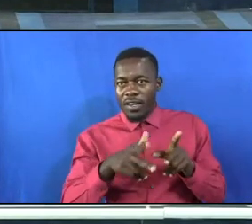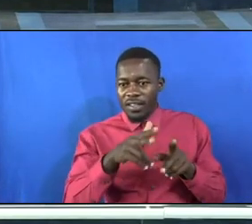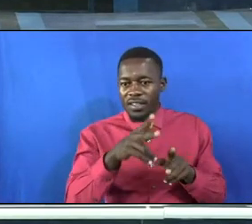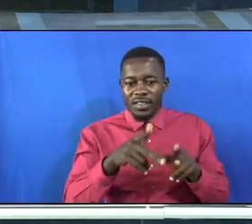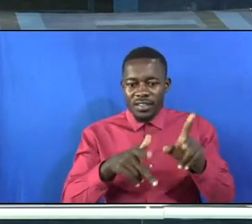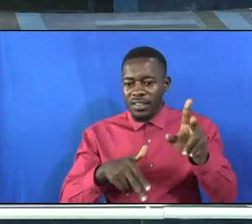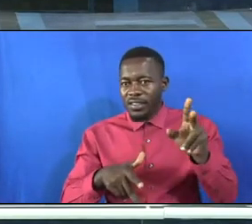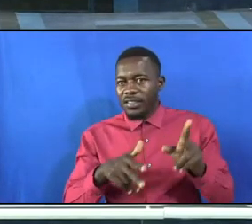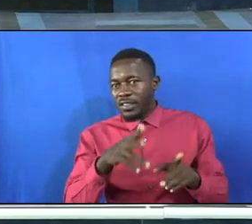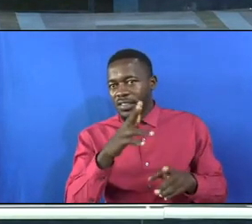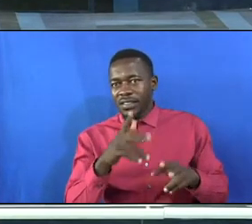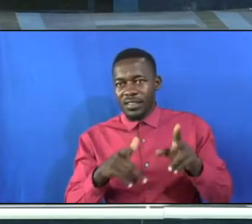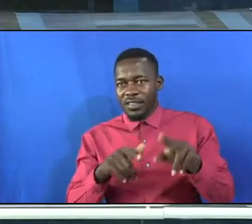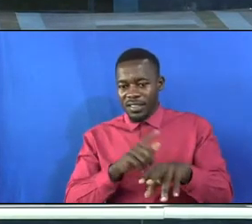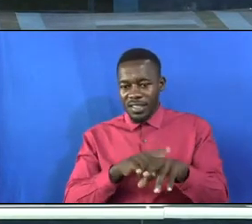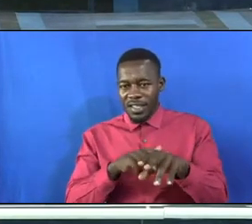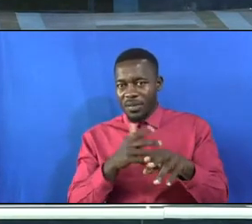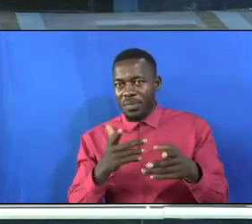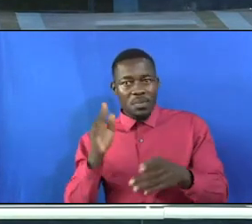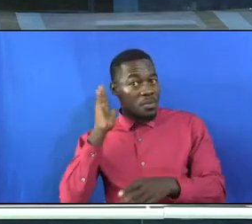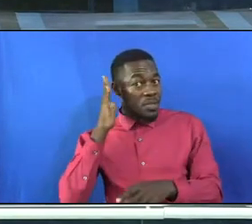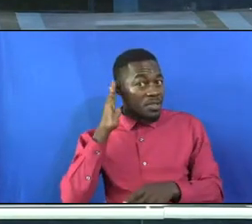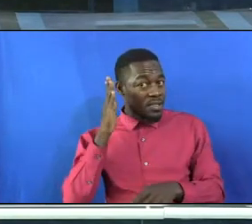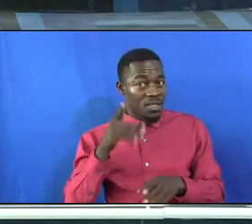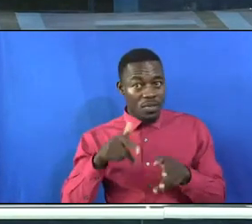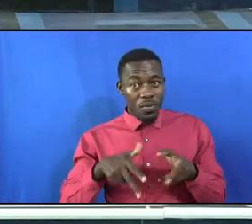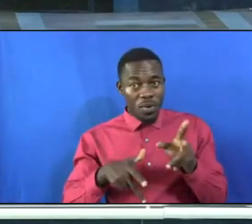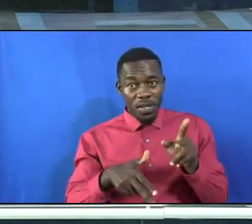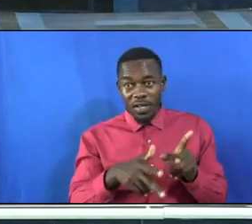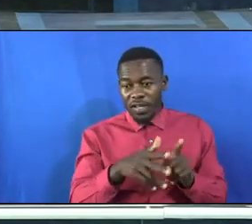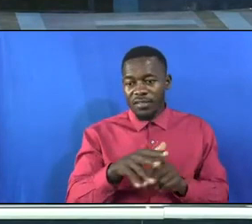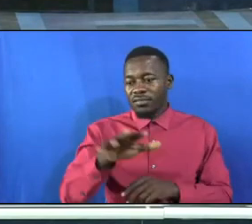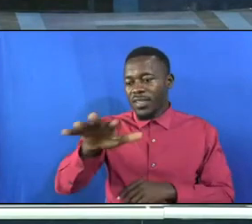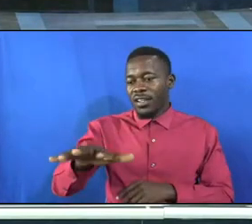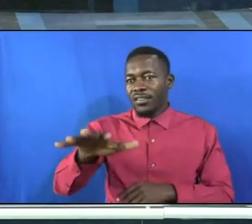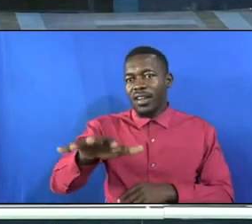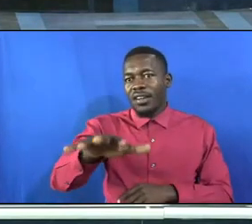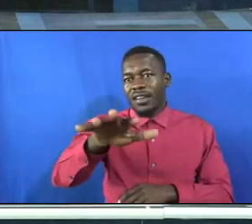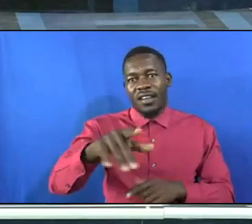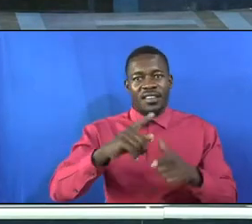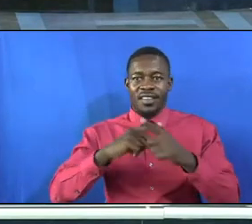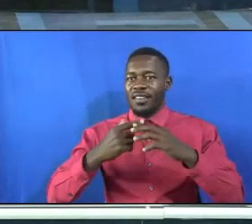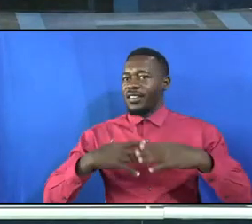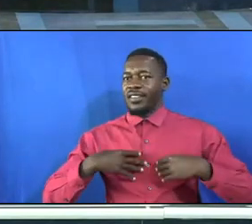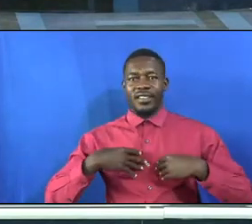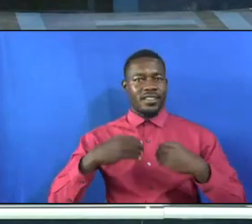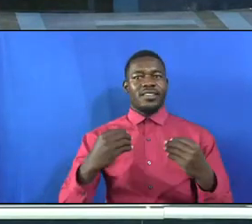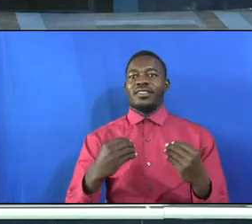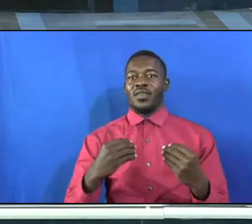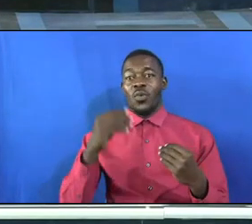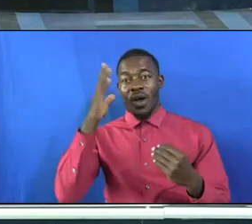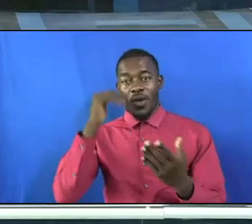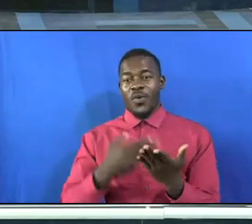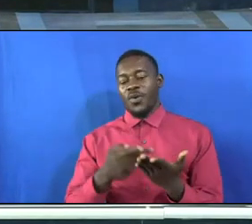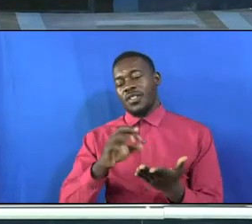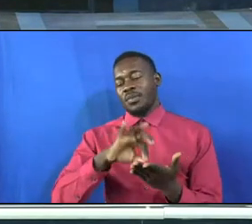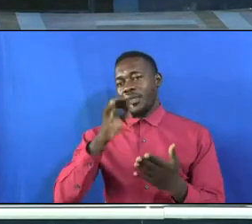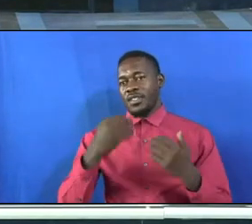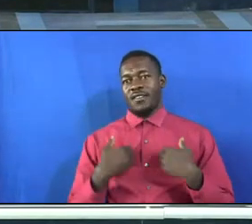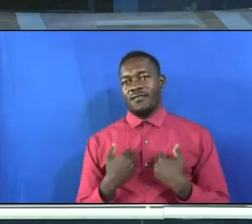shadow, just a shadow, would touch them. And they believed that because of their power, people would be